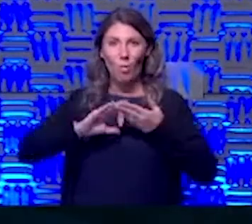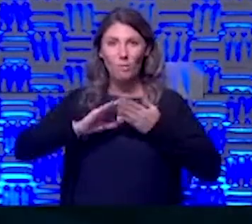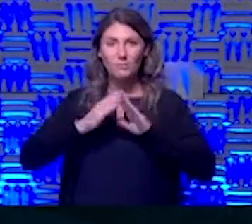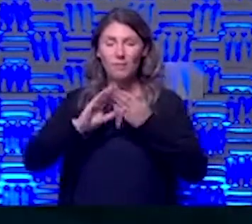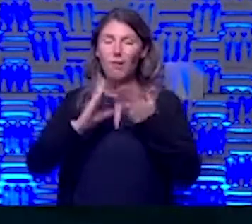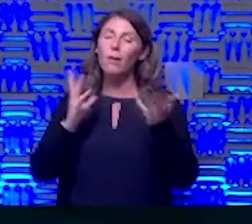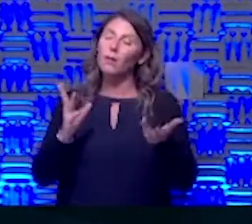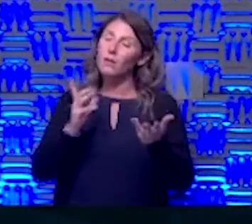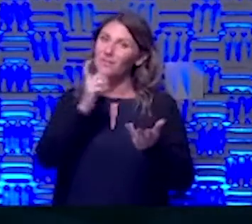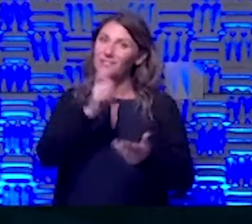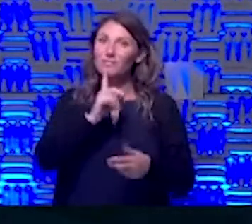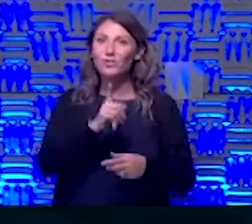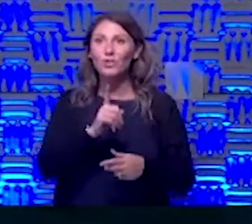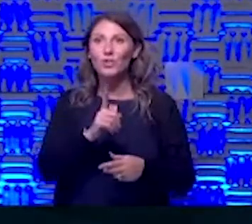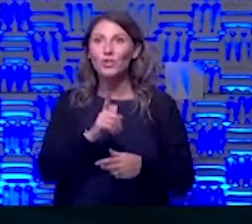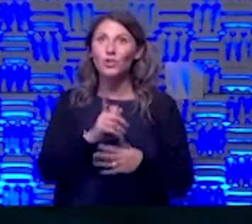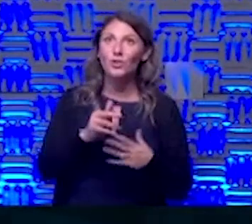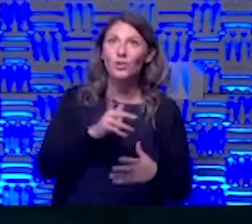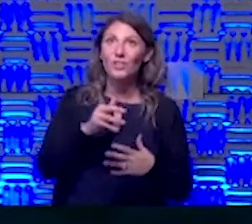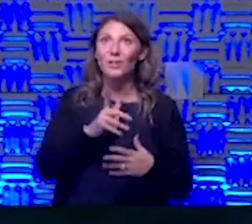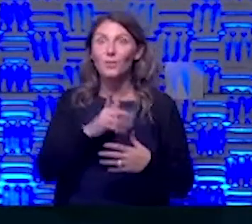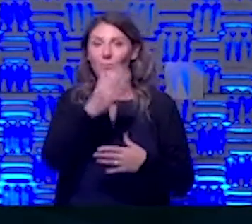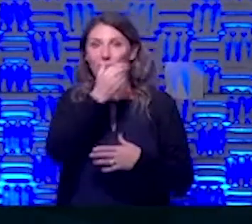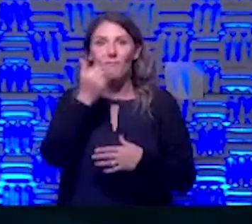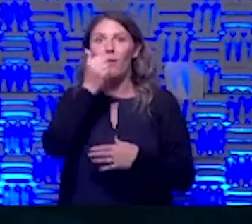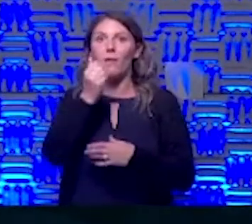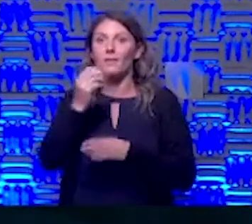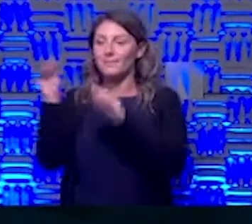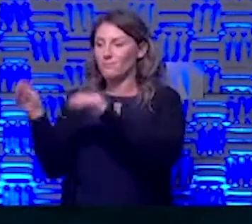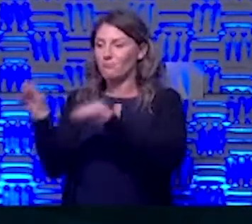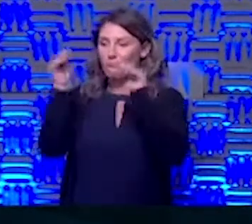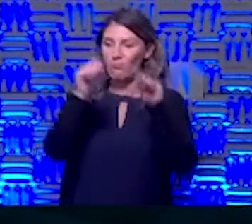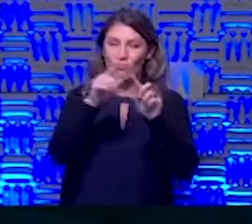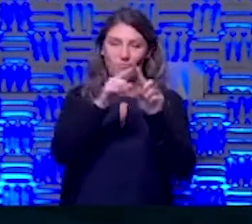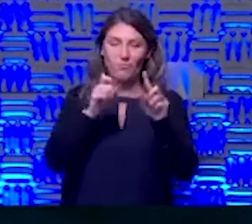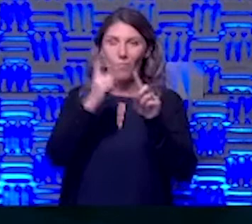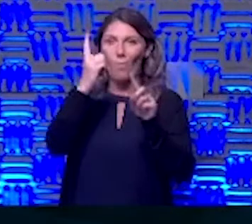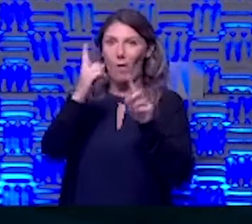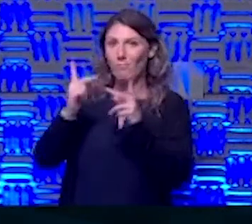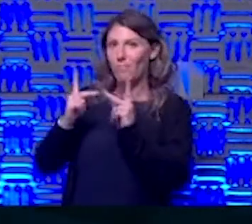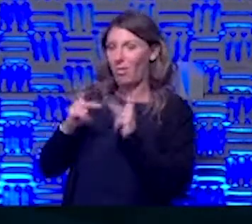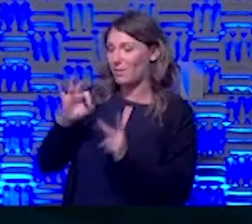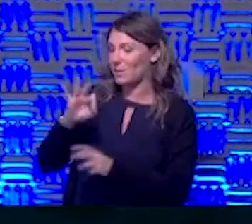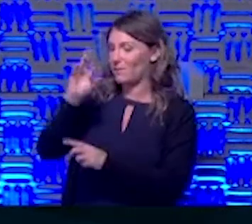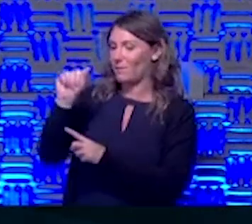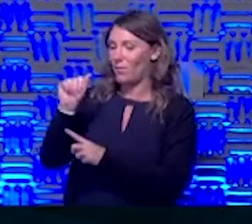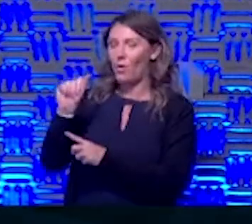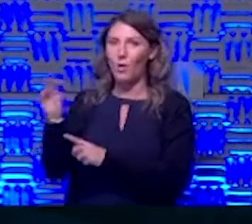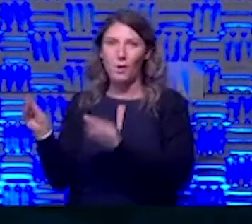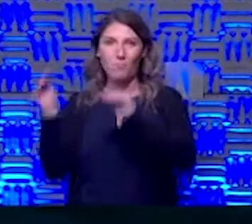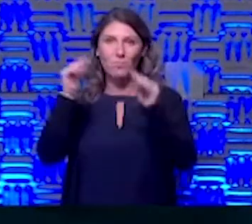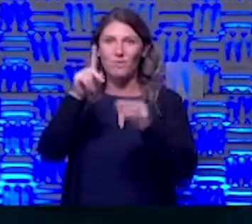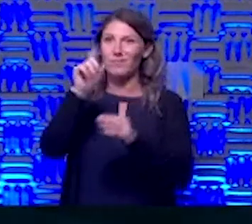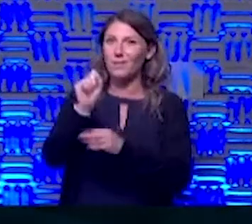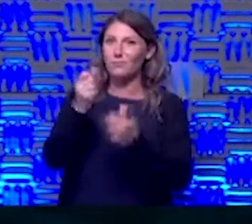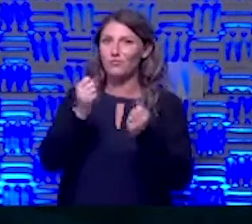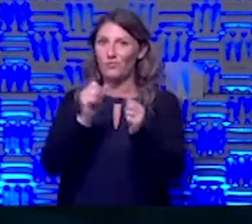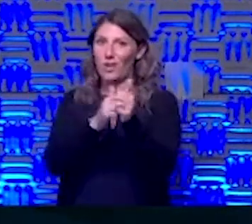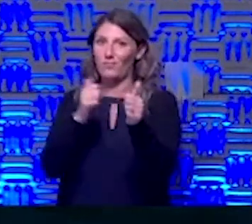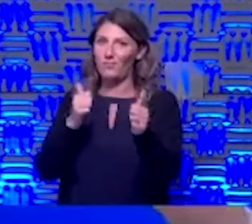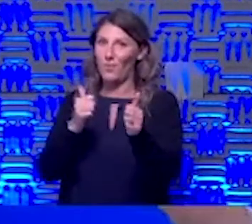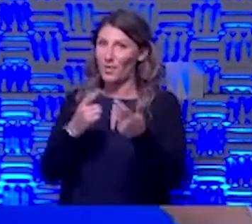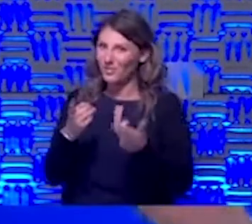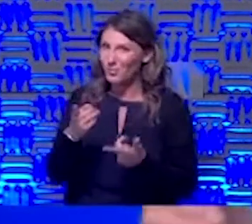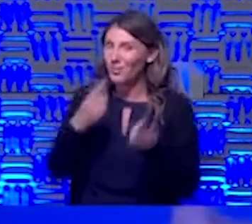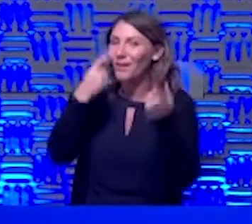would behoove you to move from one place to another to try to avoid it. I think that's